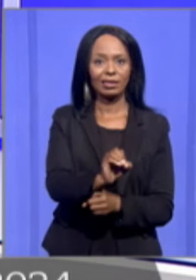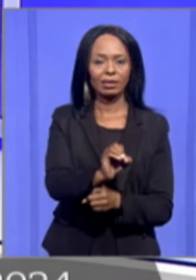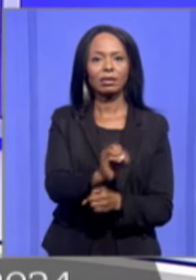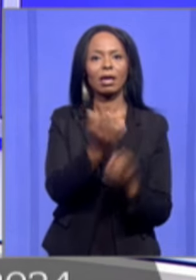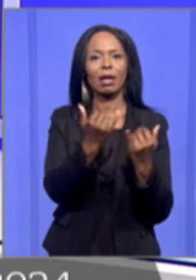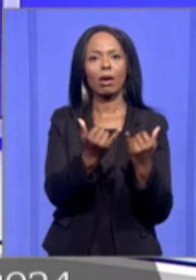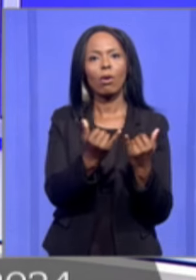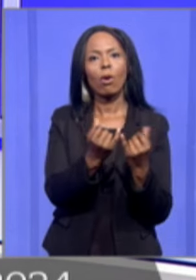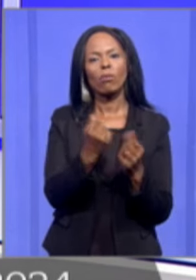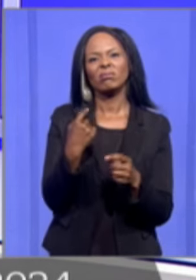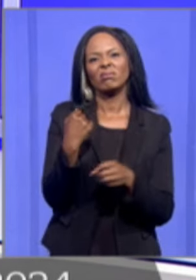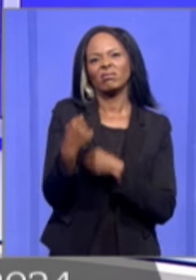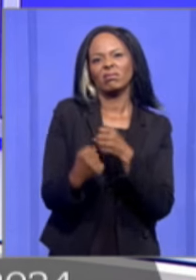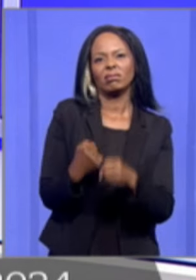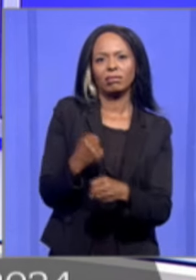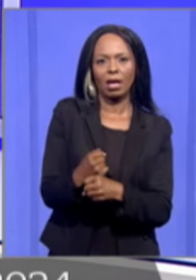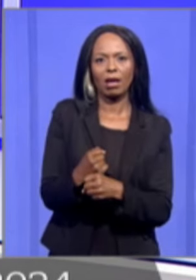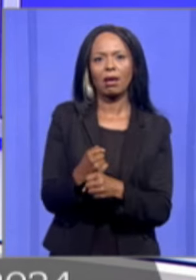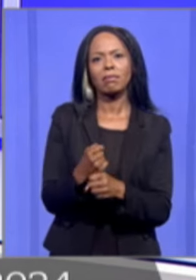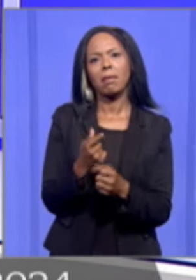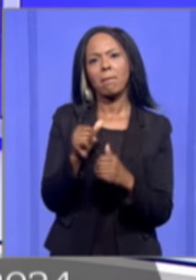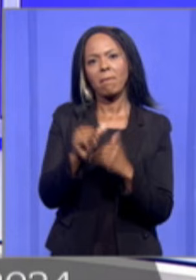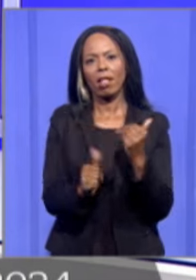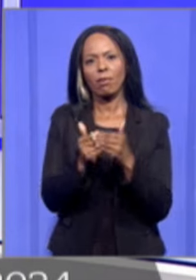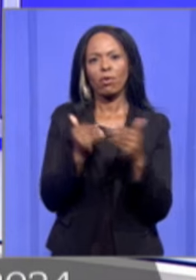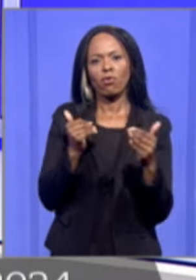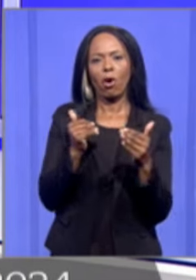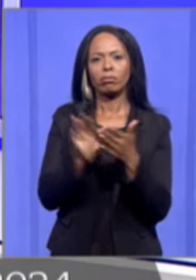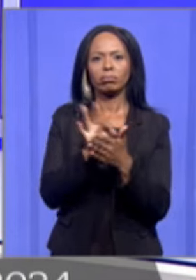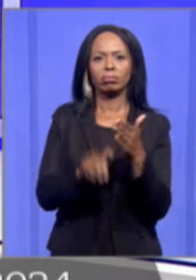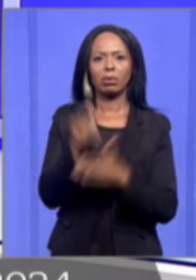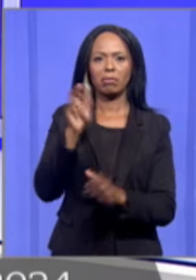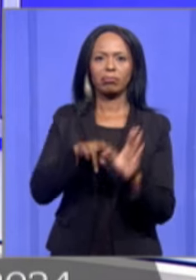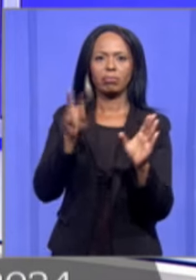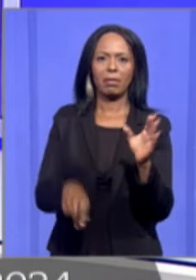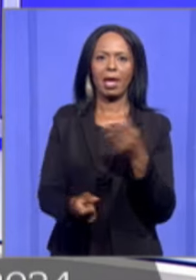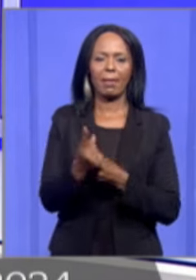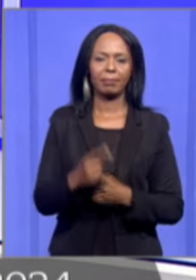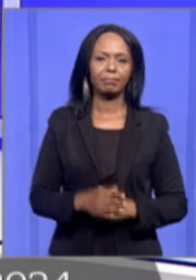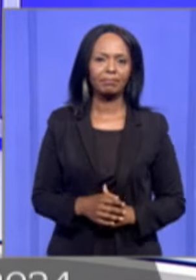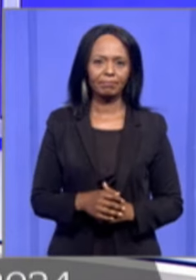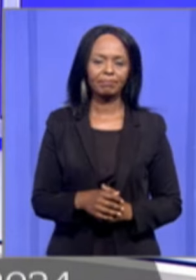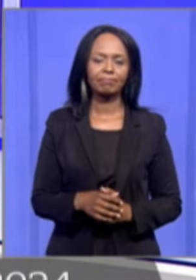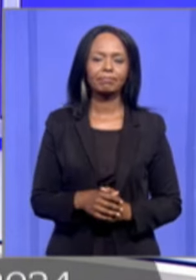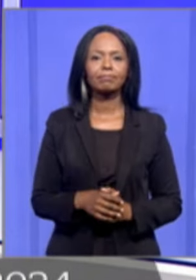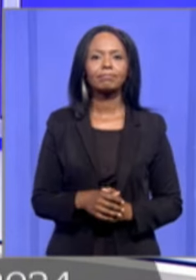seditse dikgwedinyana fela pele ga ditlhopho tse di solofetsweng tsa bosetšhaba.